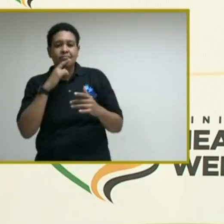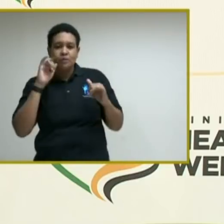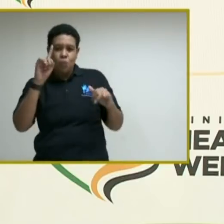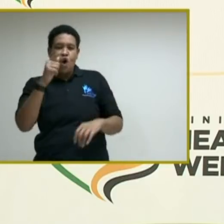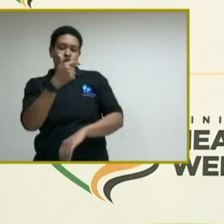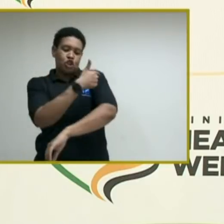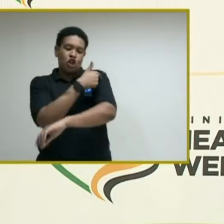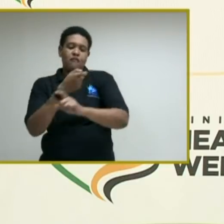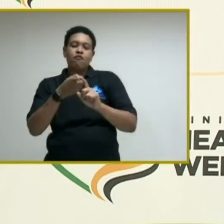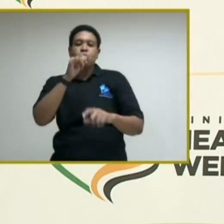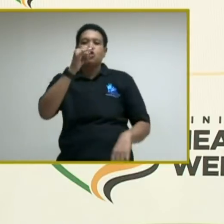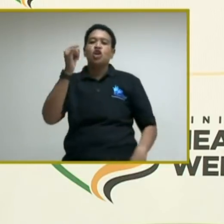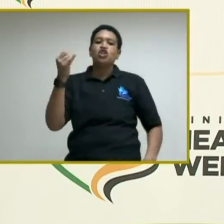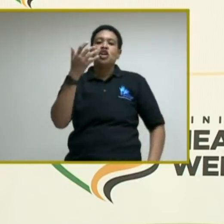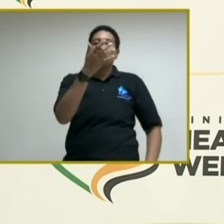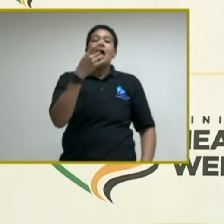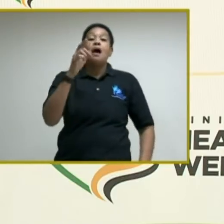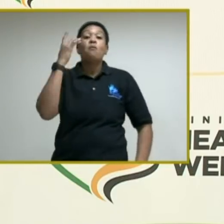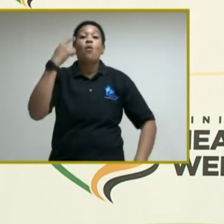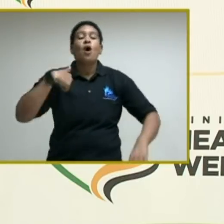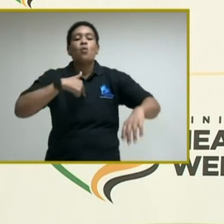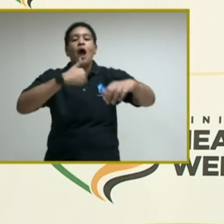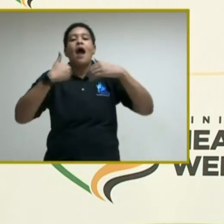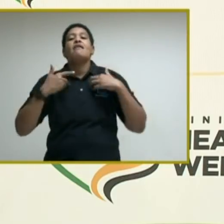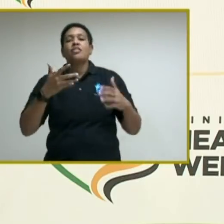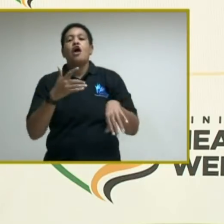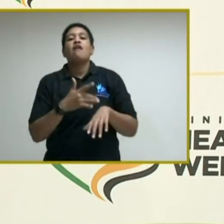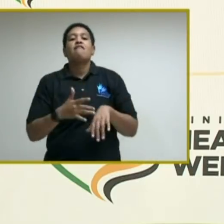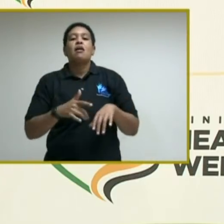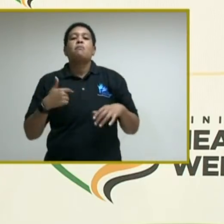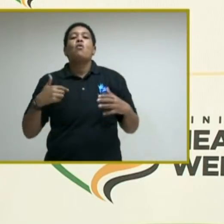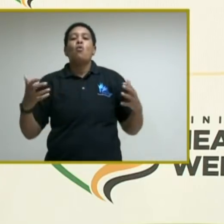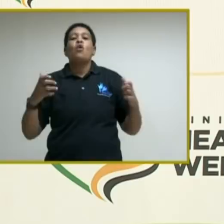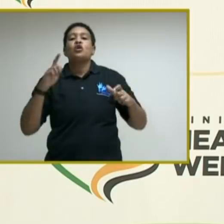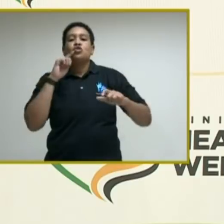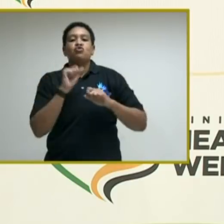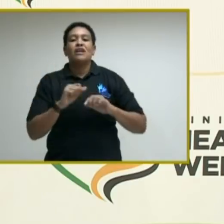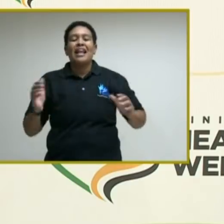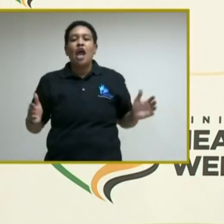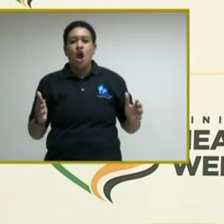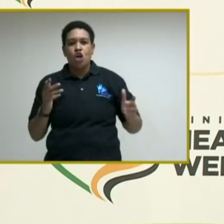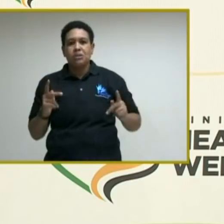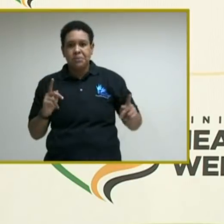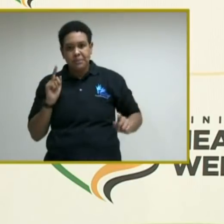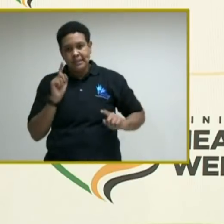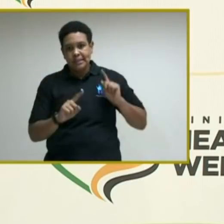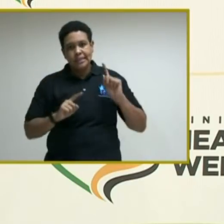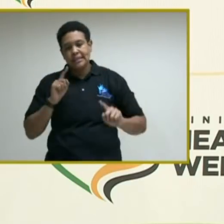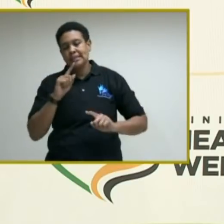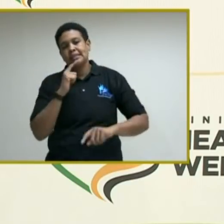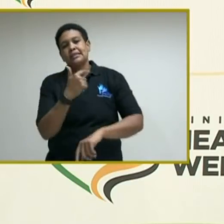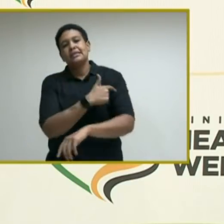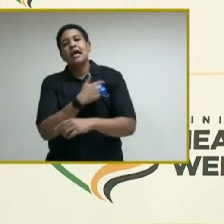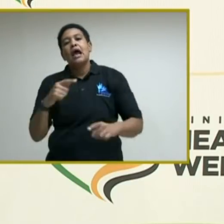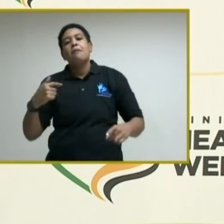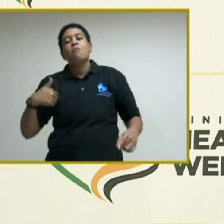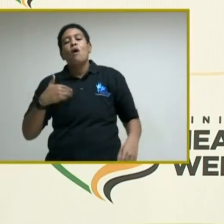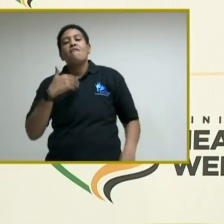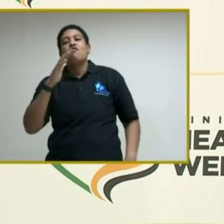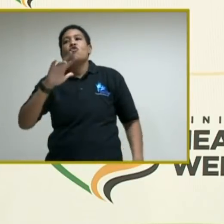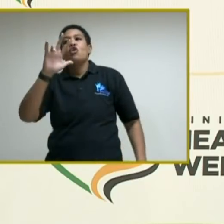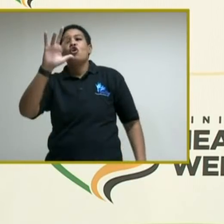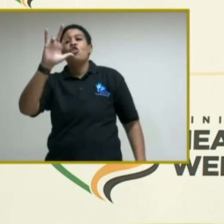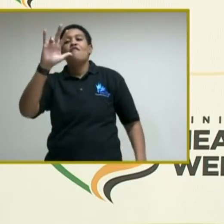jab Johnson & Johnson, because we have it in stock and we want to encourage take-up. So we have had about